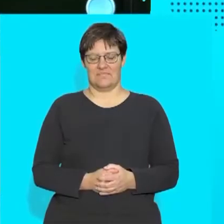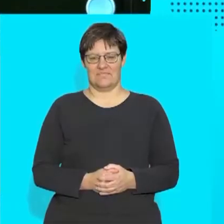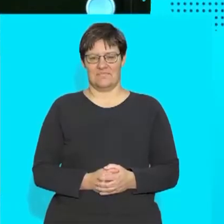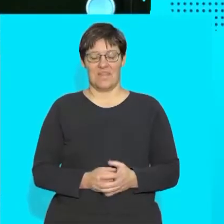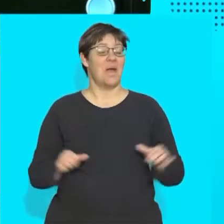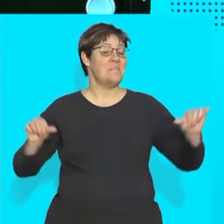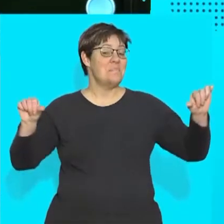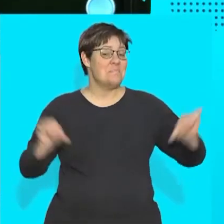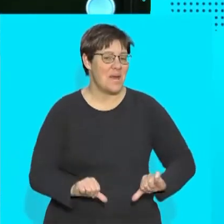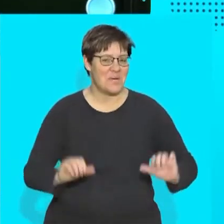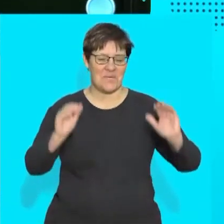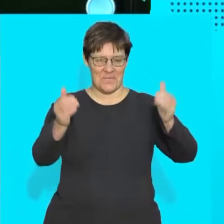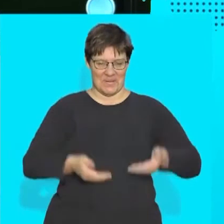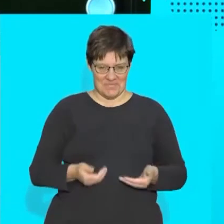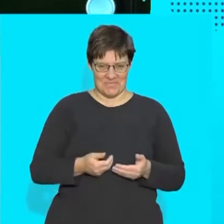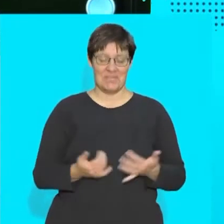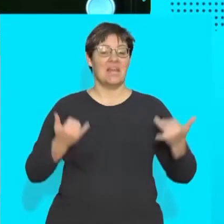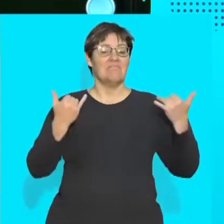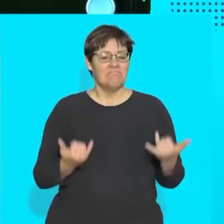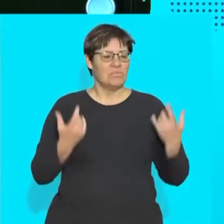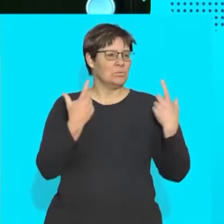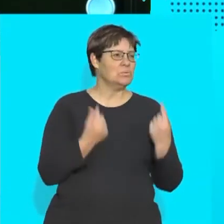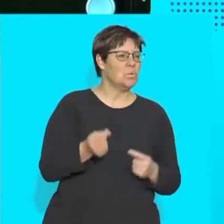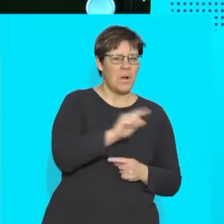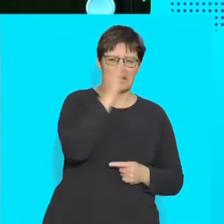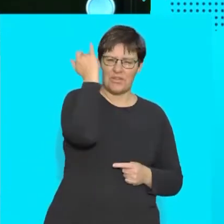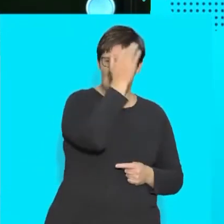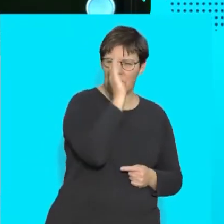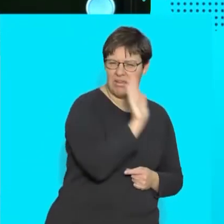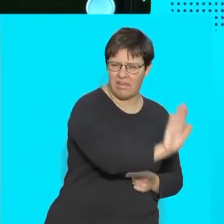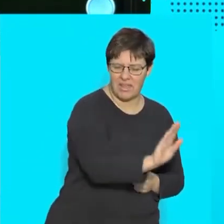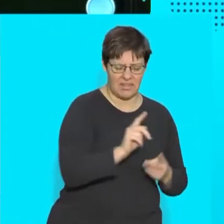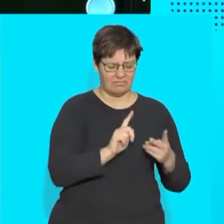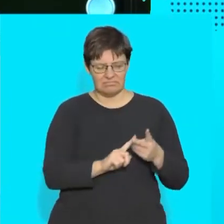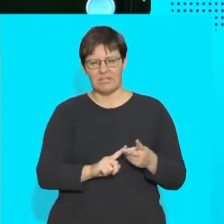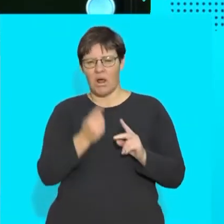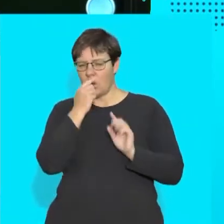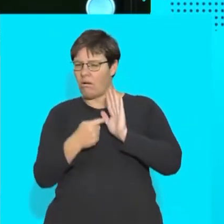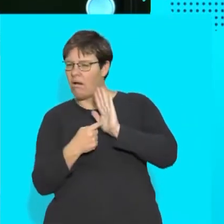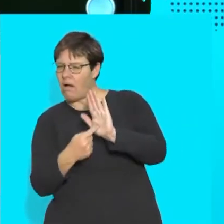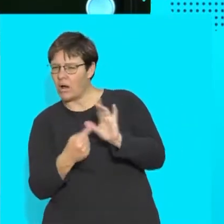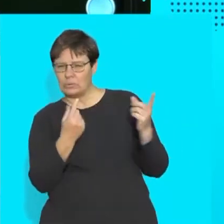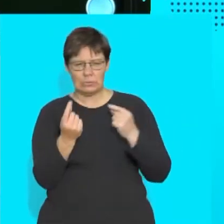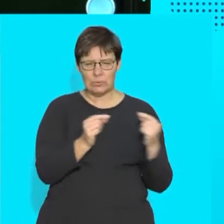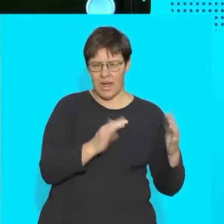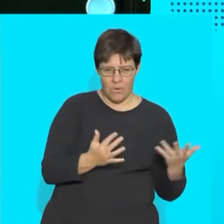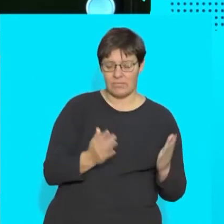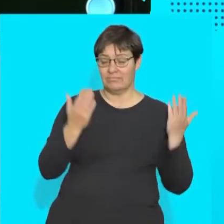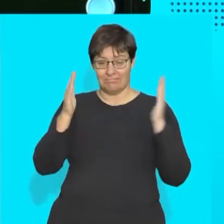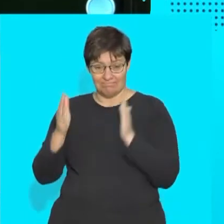Welcome back, everyone. So we've done some theory, we've looked at some animations, now we've got to do